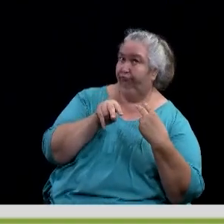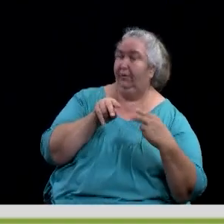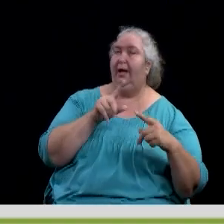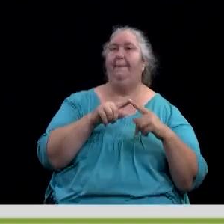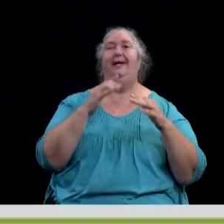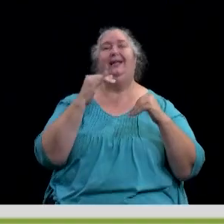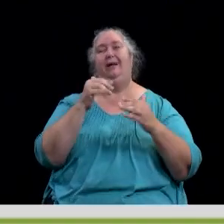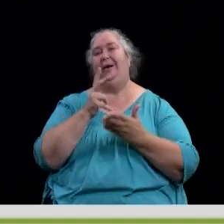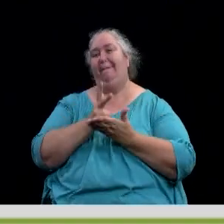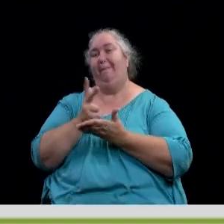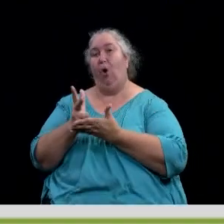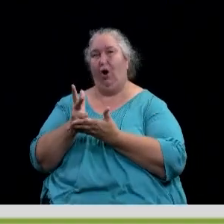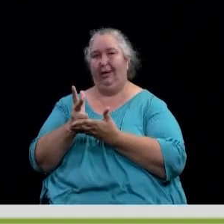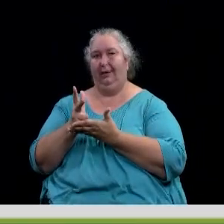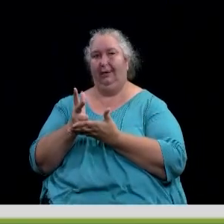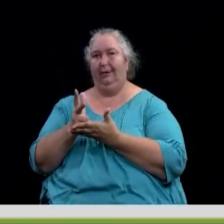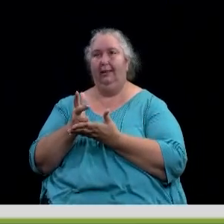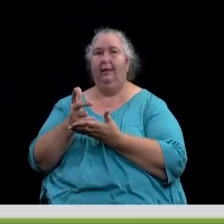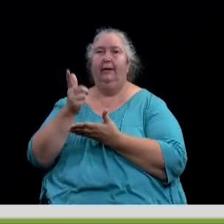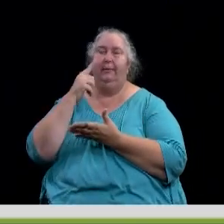existing drives within these limits.